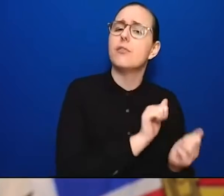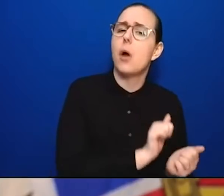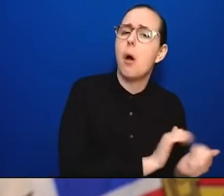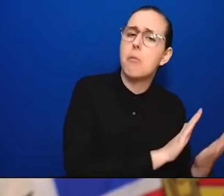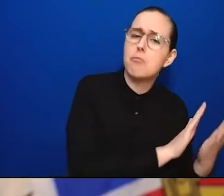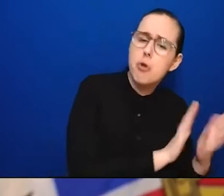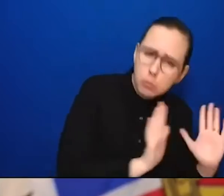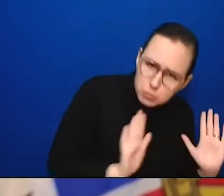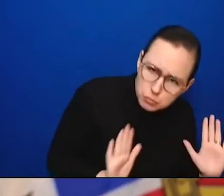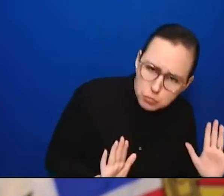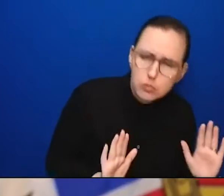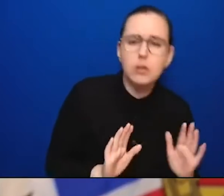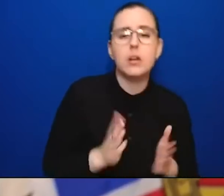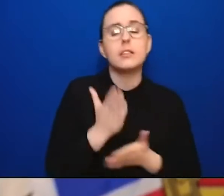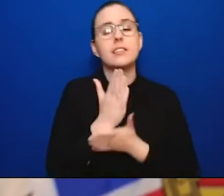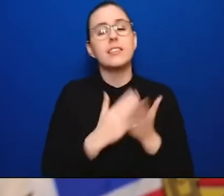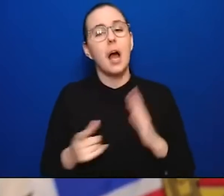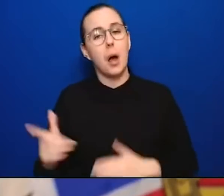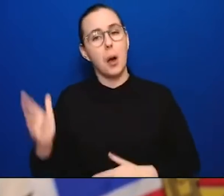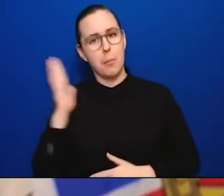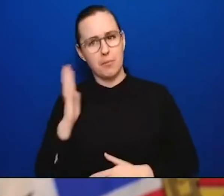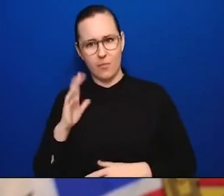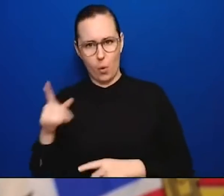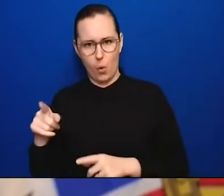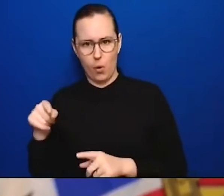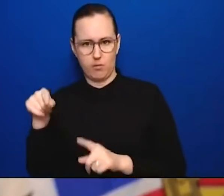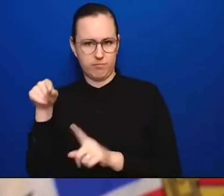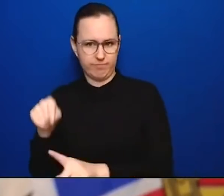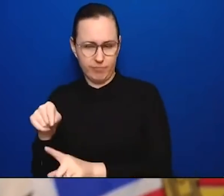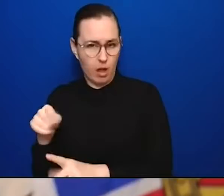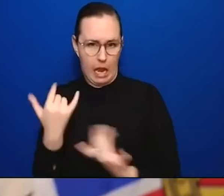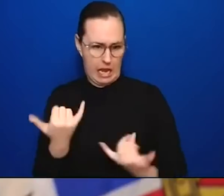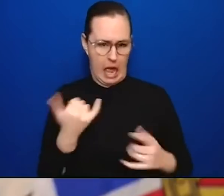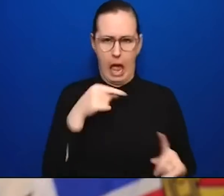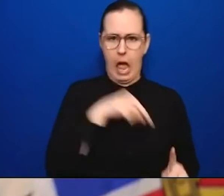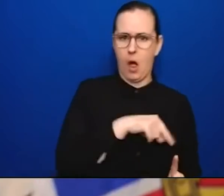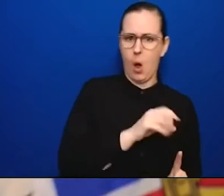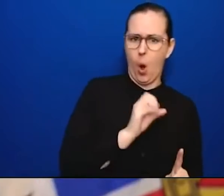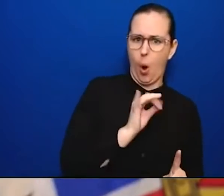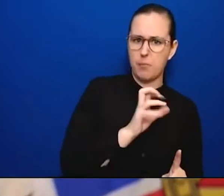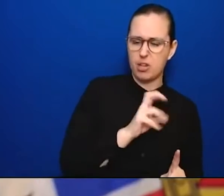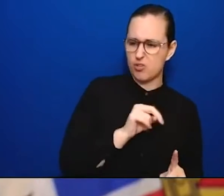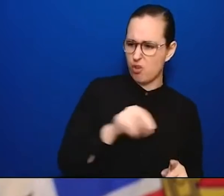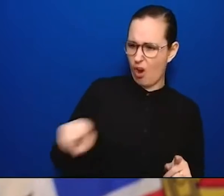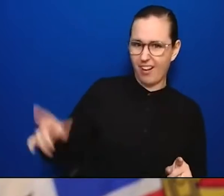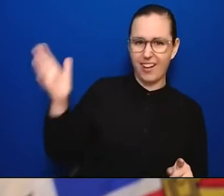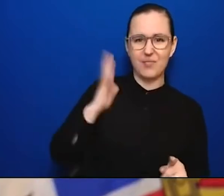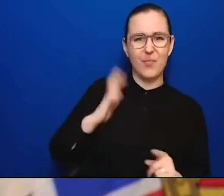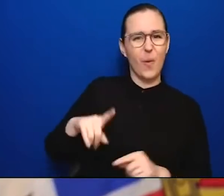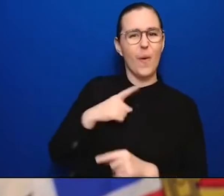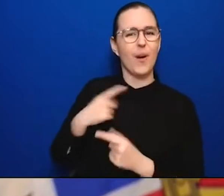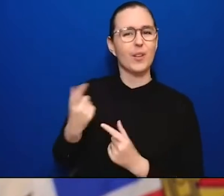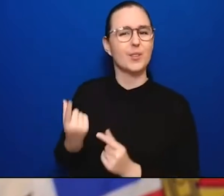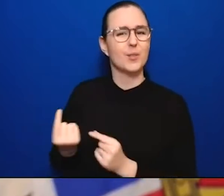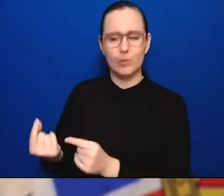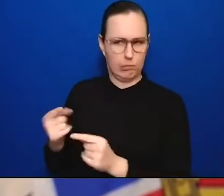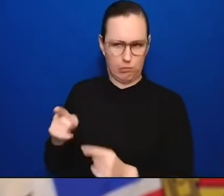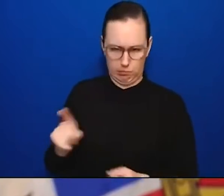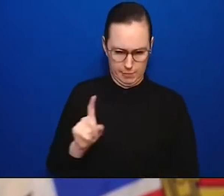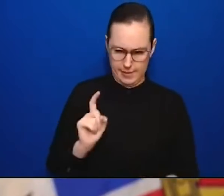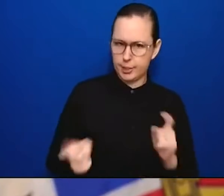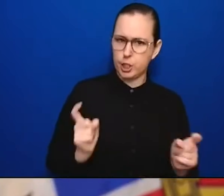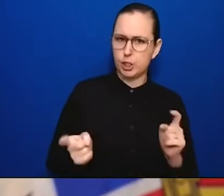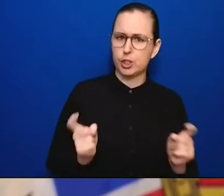can no longer use effectively. But much remains the same. Staying home, staying away from others if we're